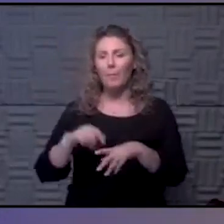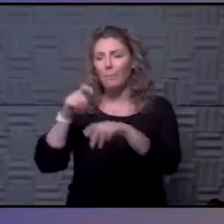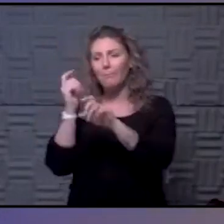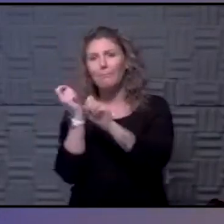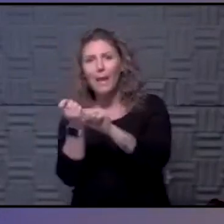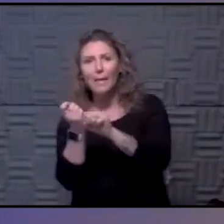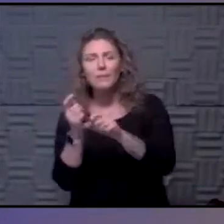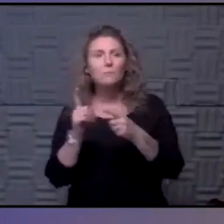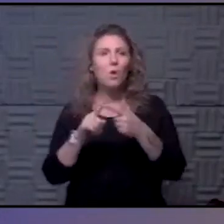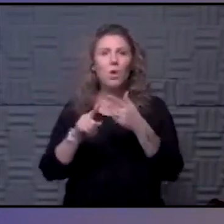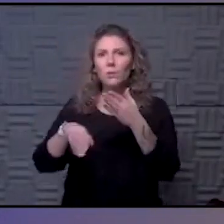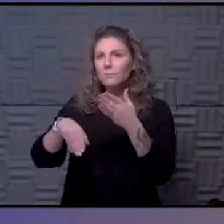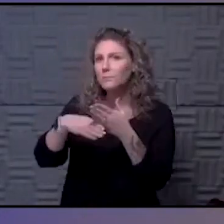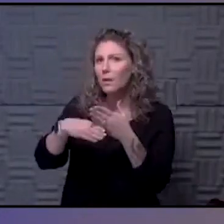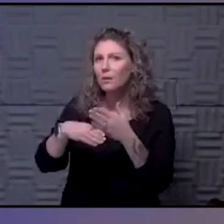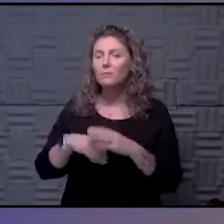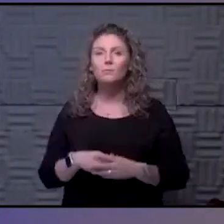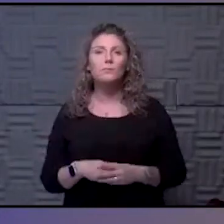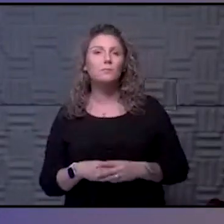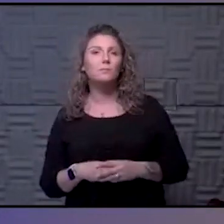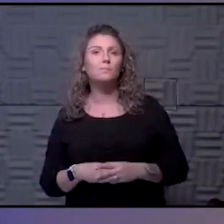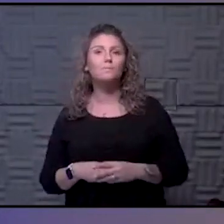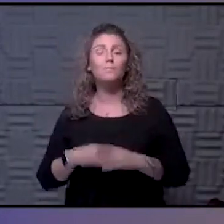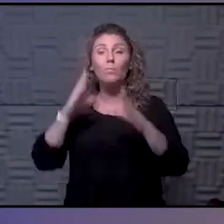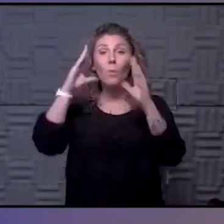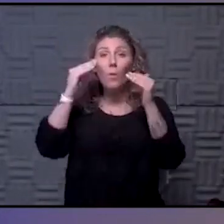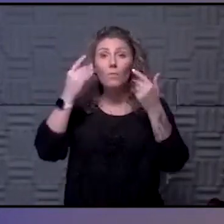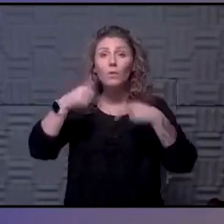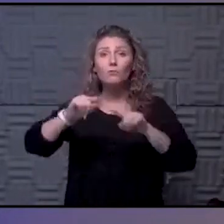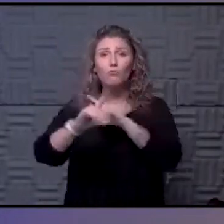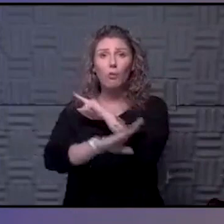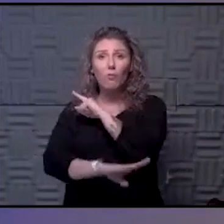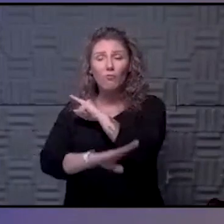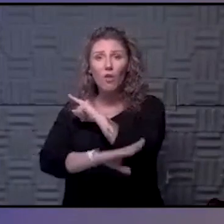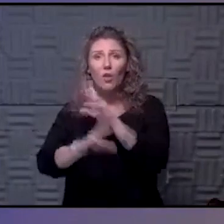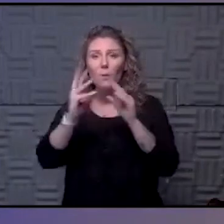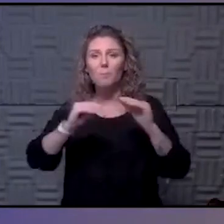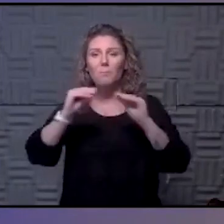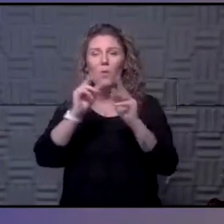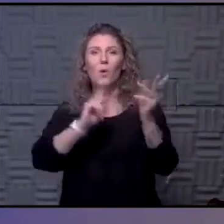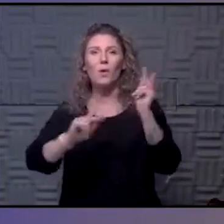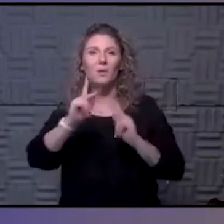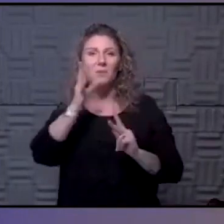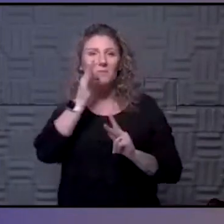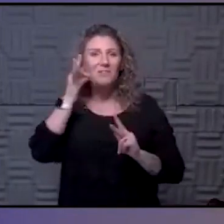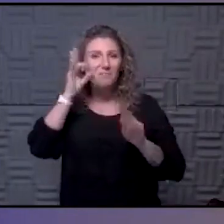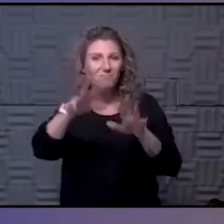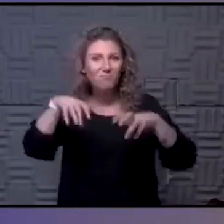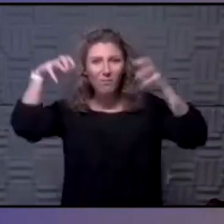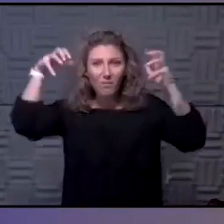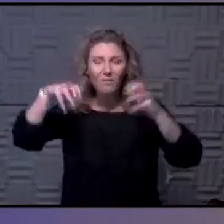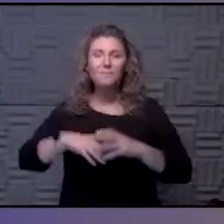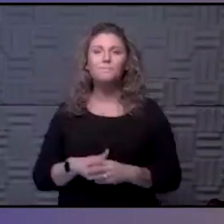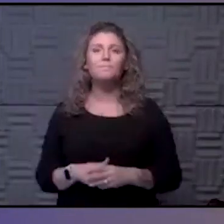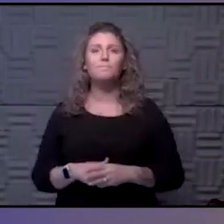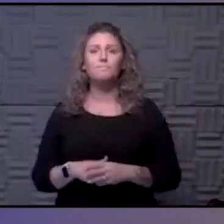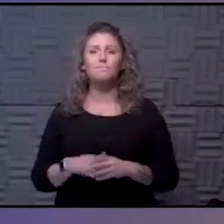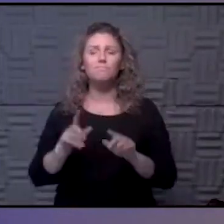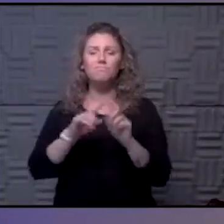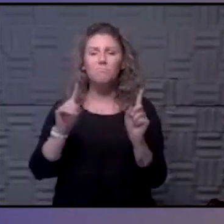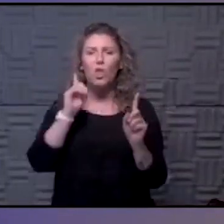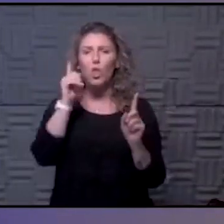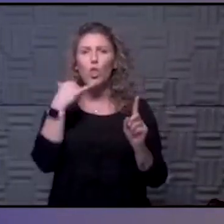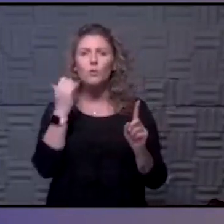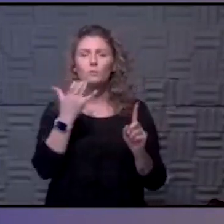baseball, like soccer. Hopefully we get into the fall, obviously more people at Arrowhead. But I think it's looking that it's going to be a